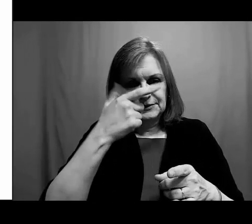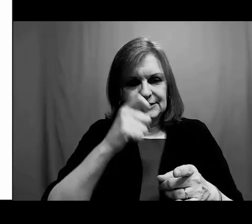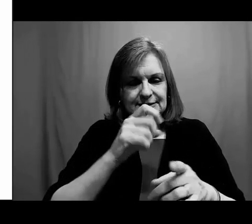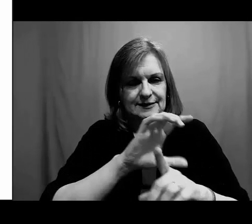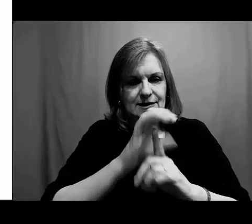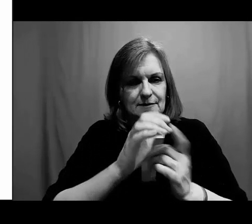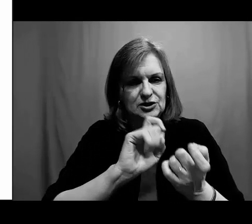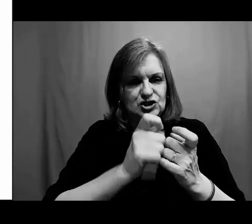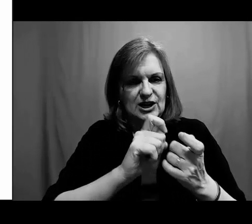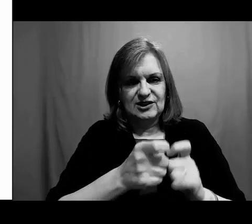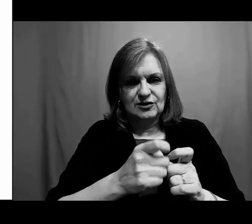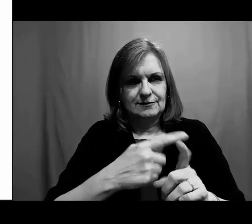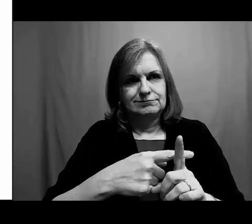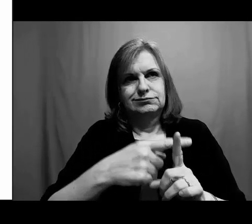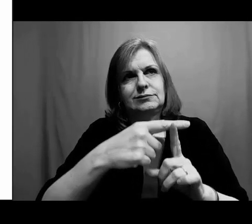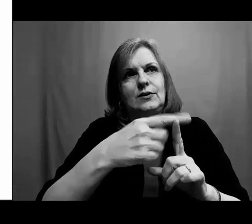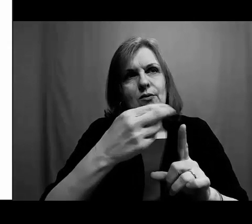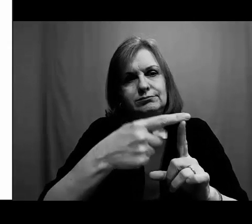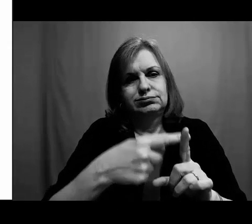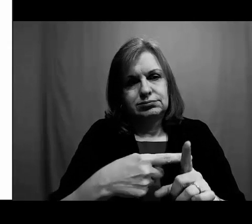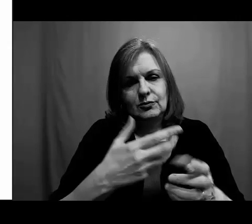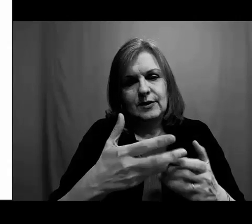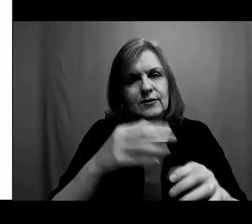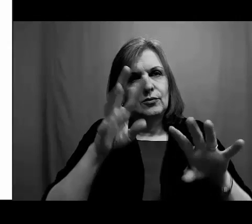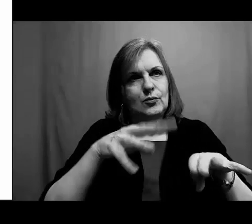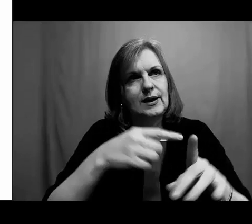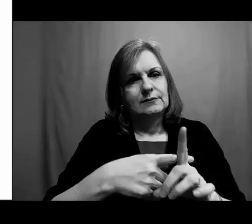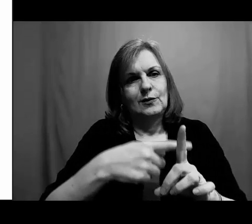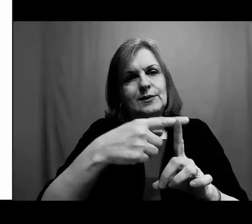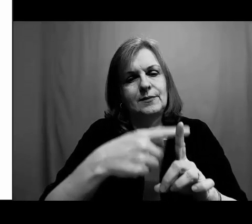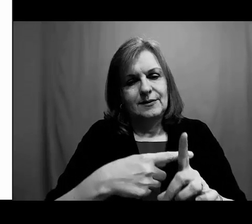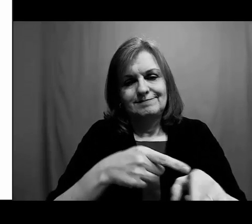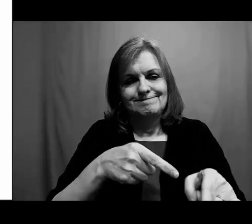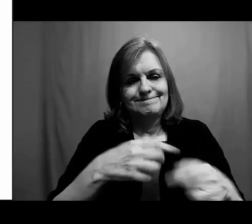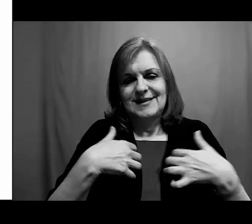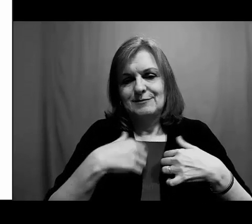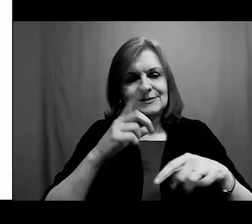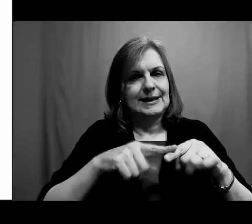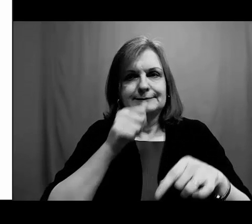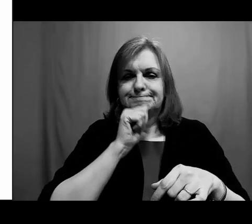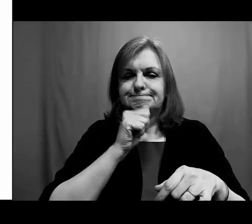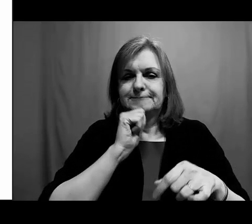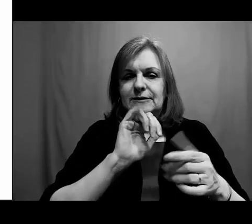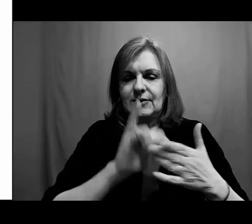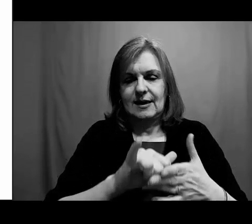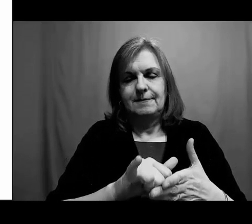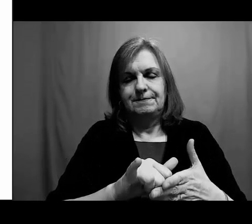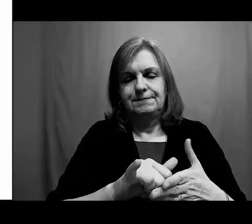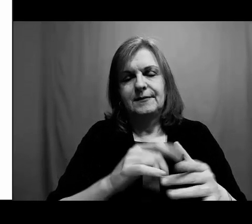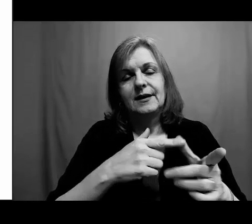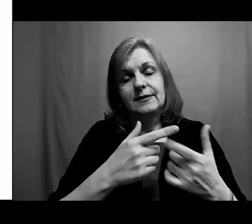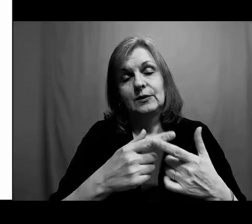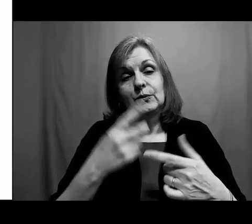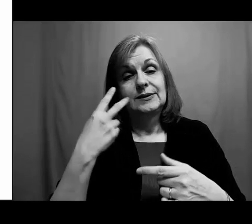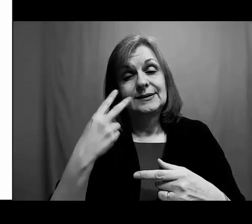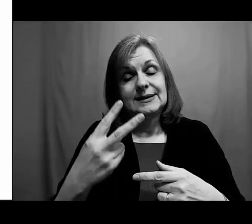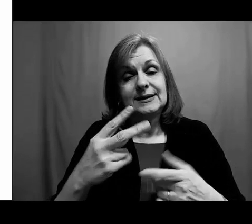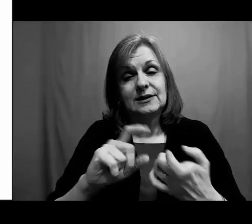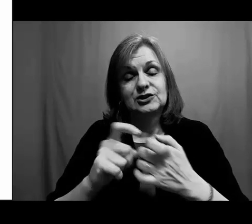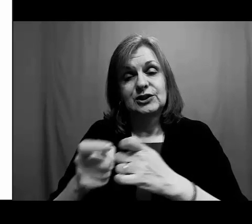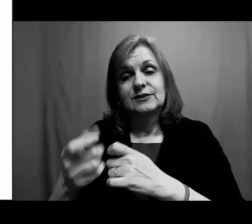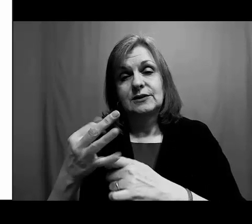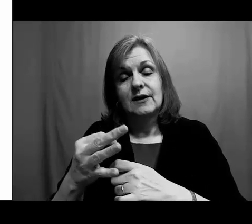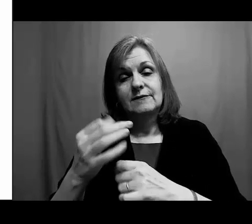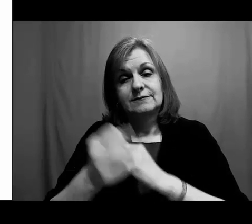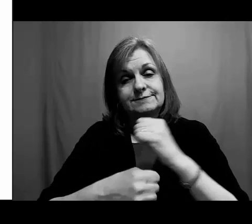deal with the increase or decrease temperatures or the increase or decrease rainfall. And we're looking at